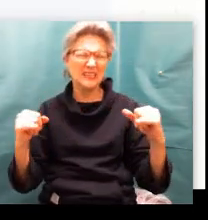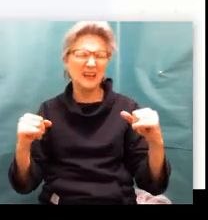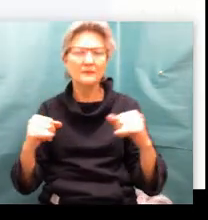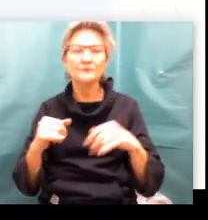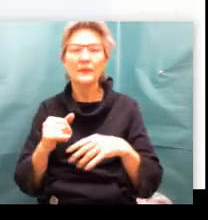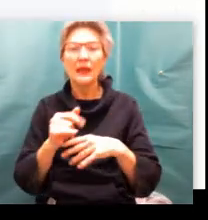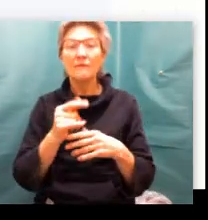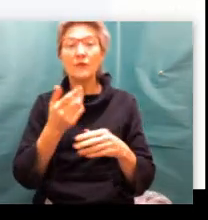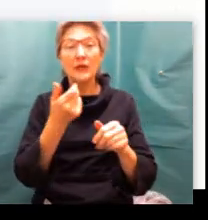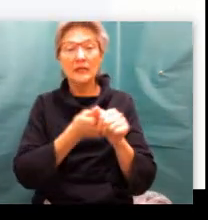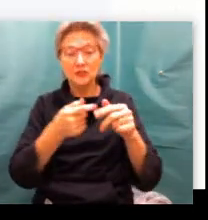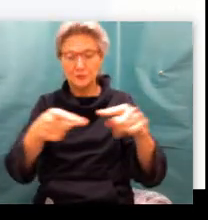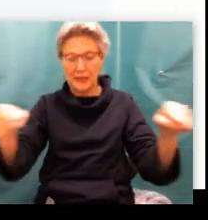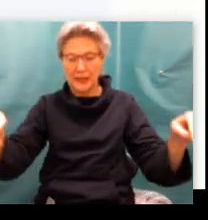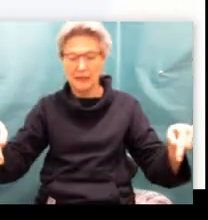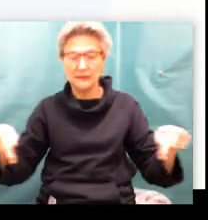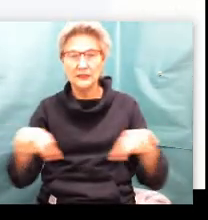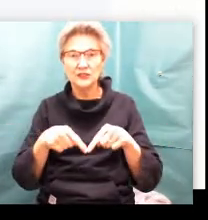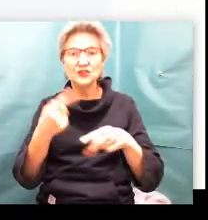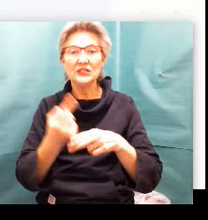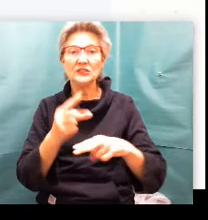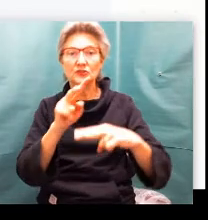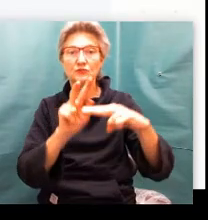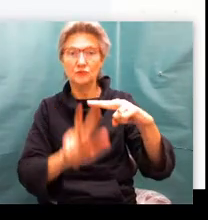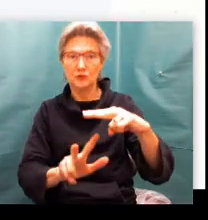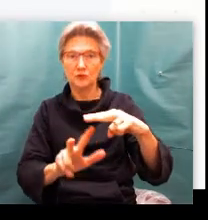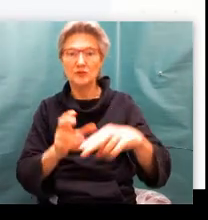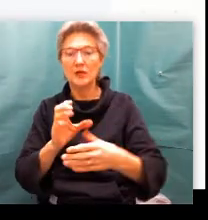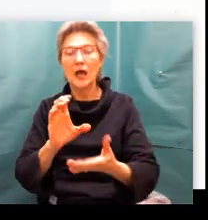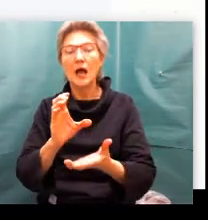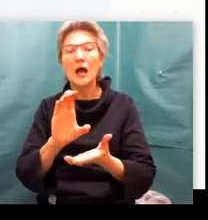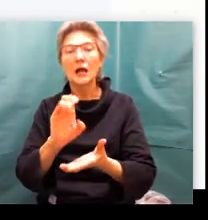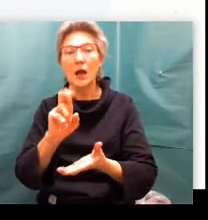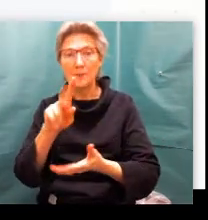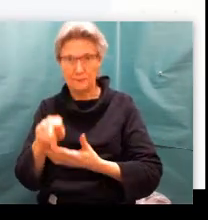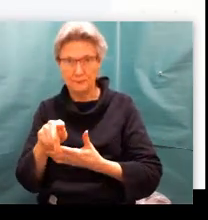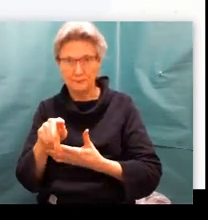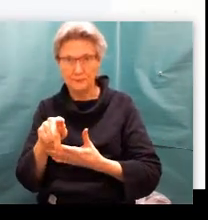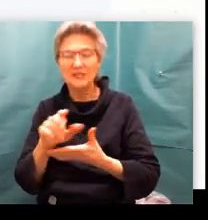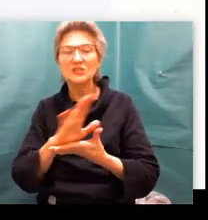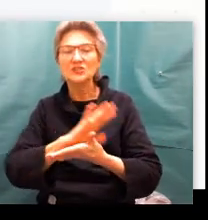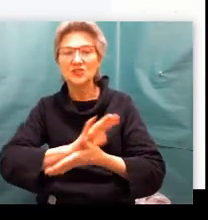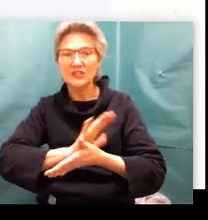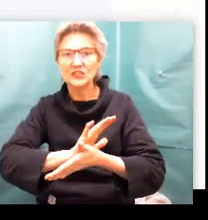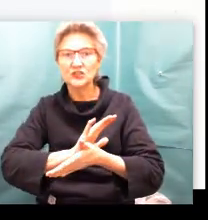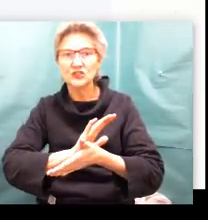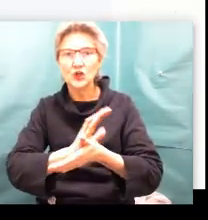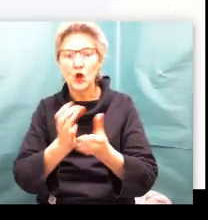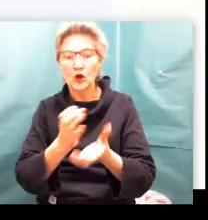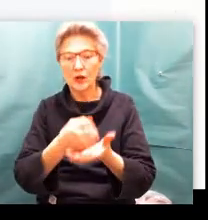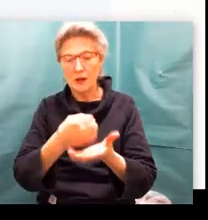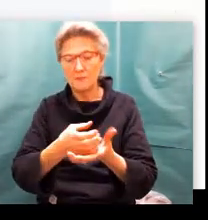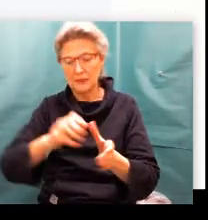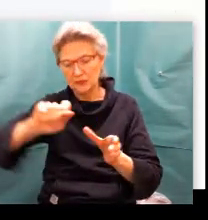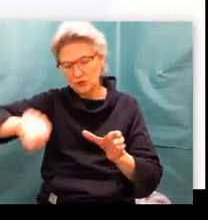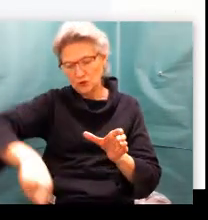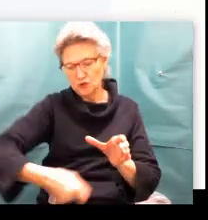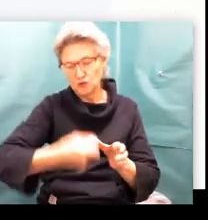she needs 2/3 cup of cheese. Her measuring cup can scoop 1/3 cup of